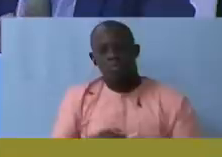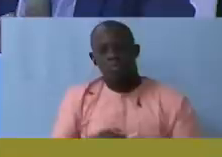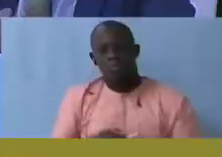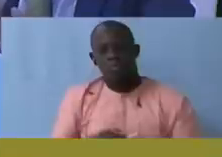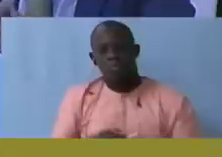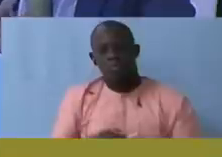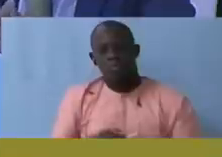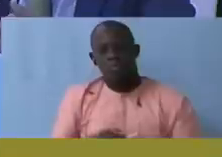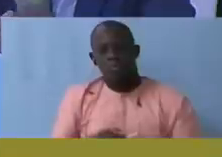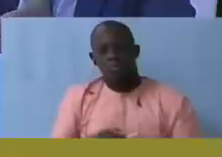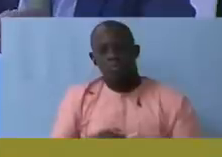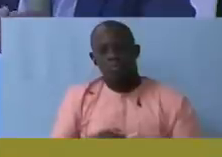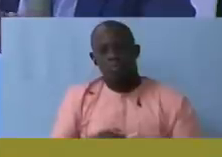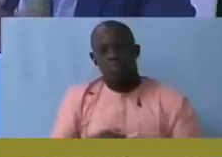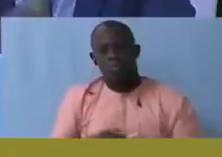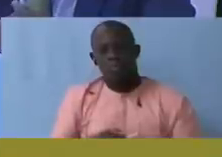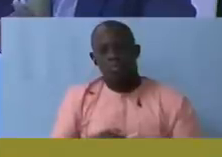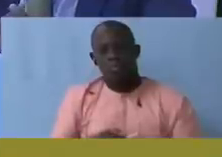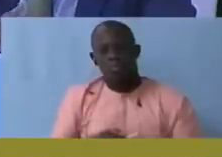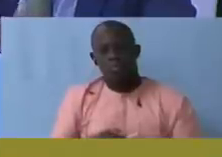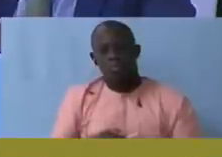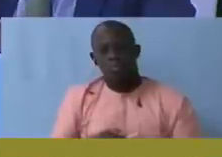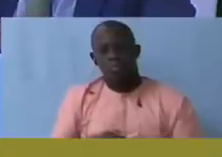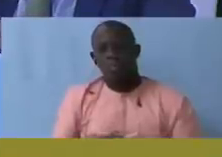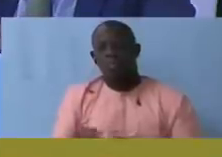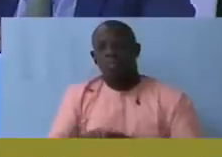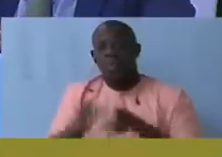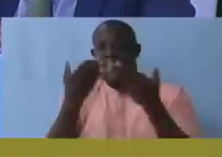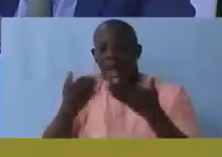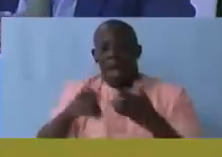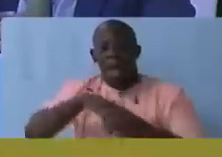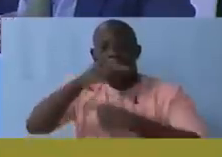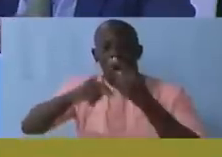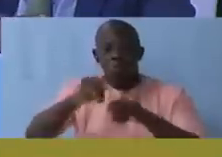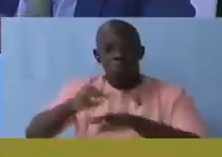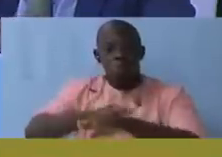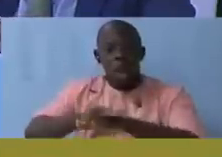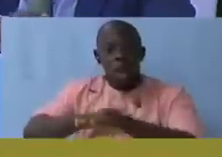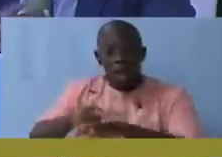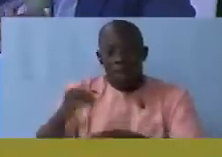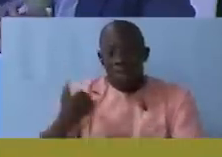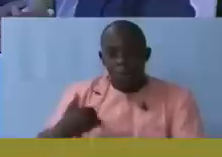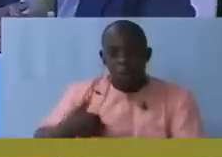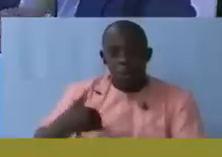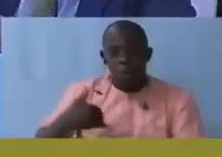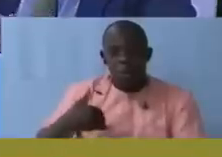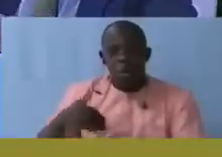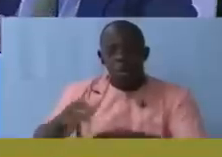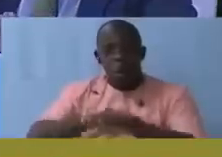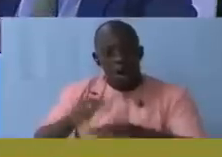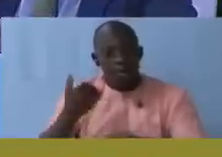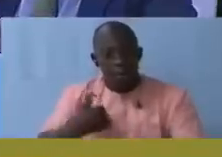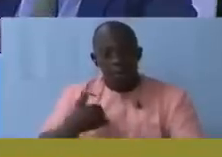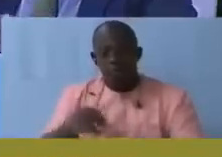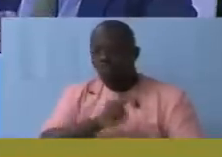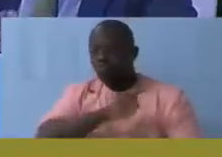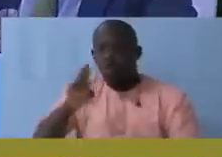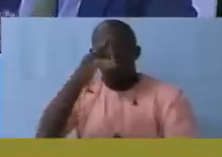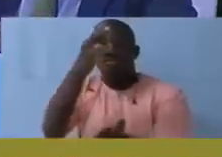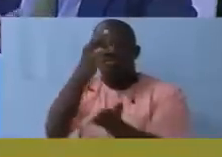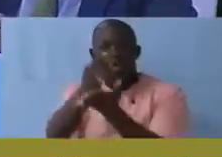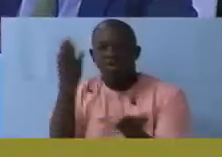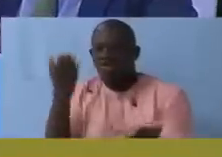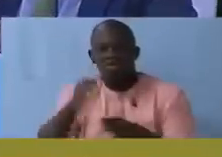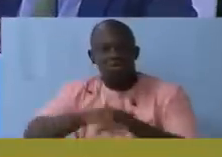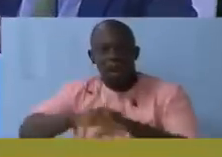about US, I'm not there to talk to US because he don't trust anybody with this, especially the Western